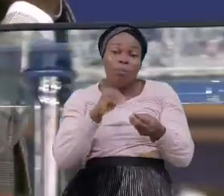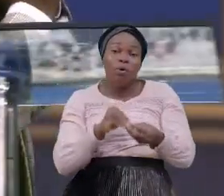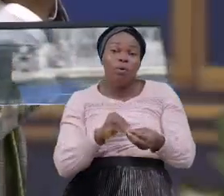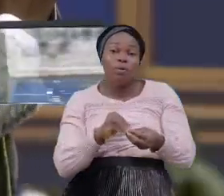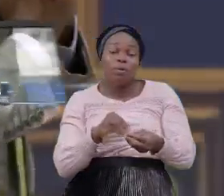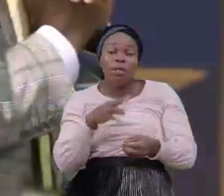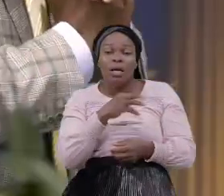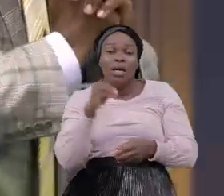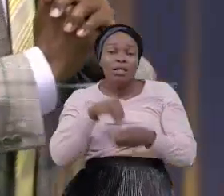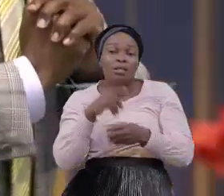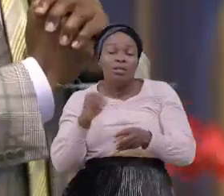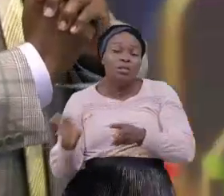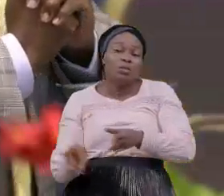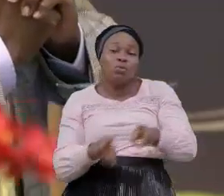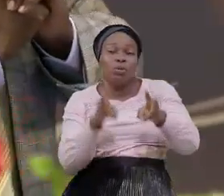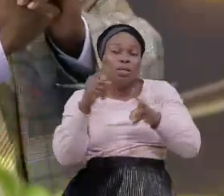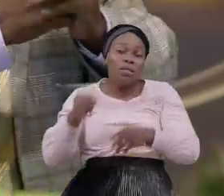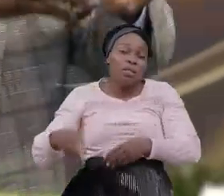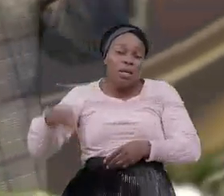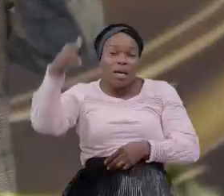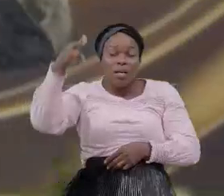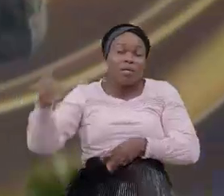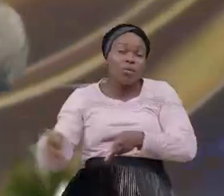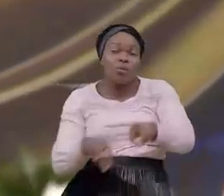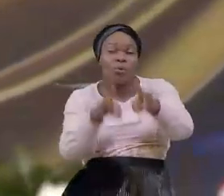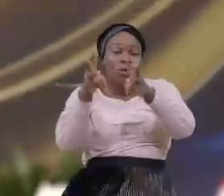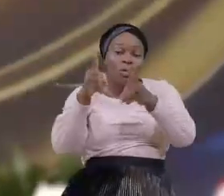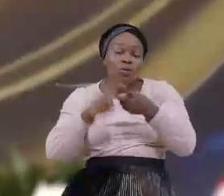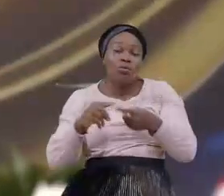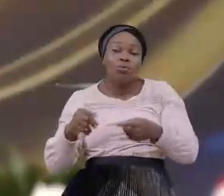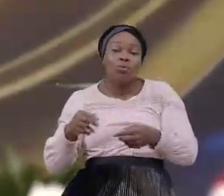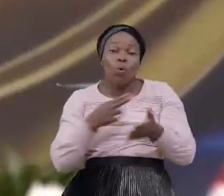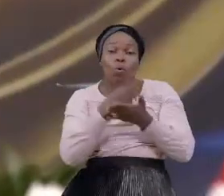holiness unto heaven. Go on. Do it.